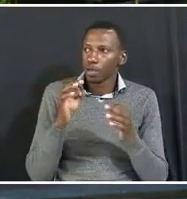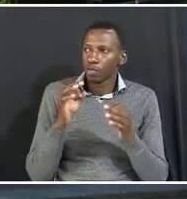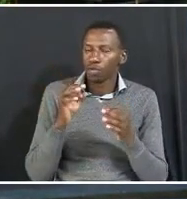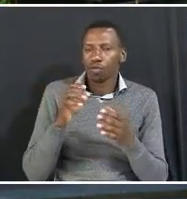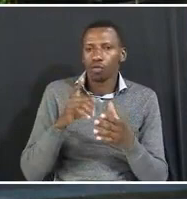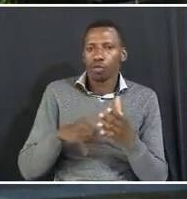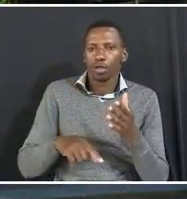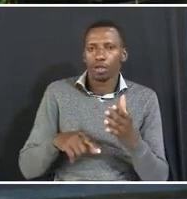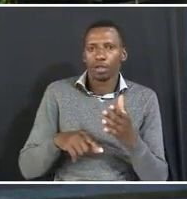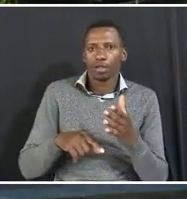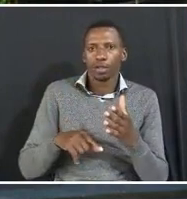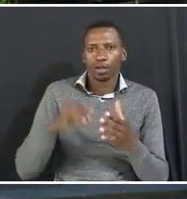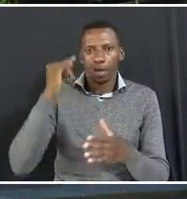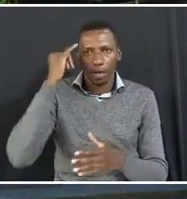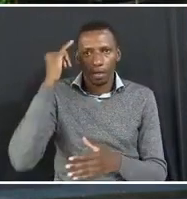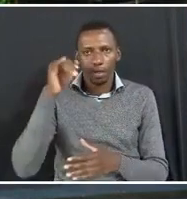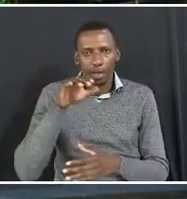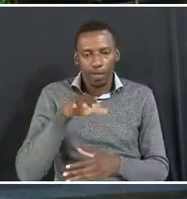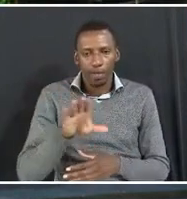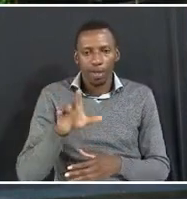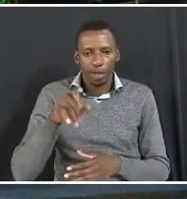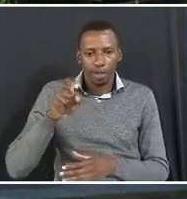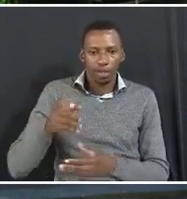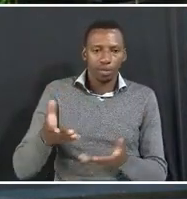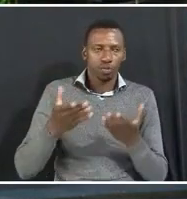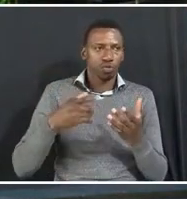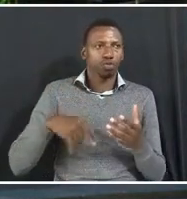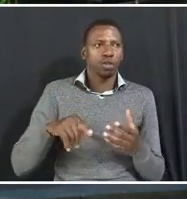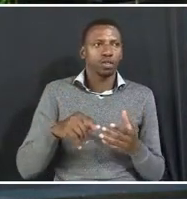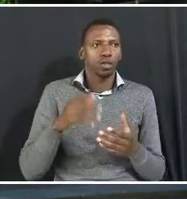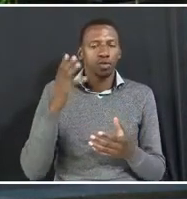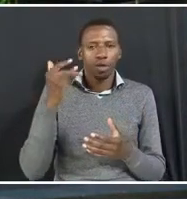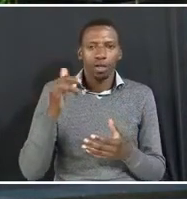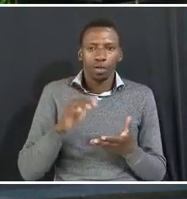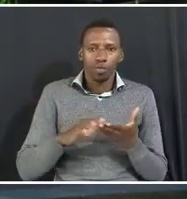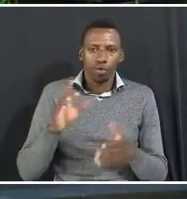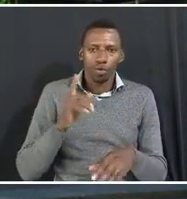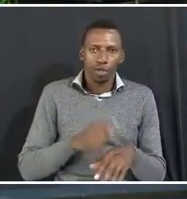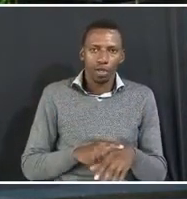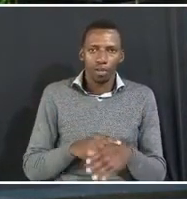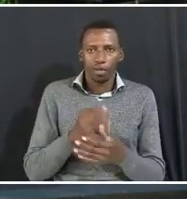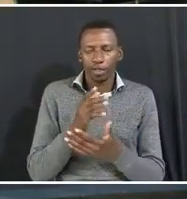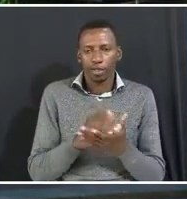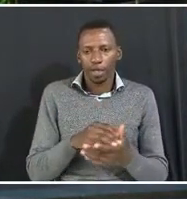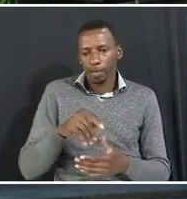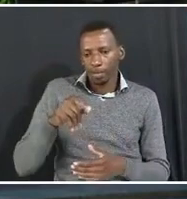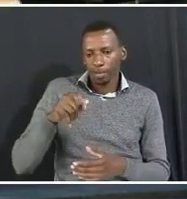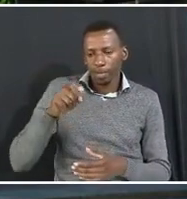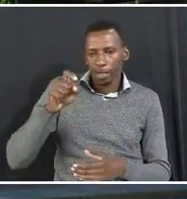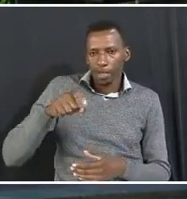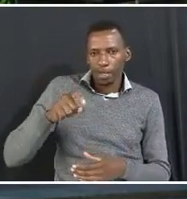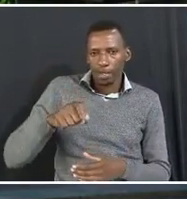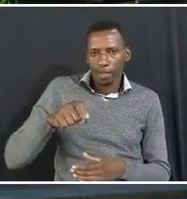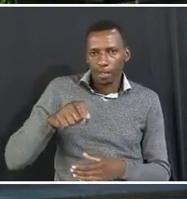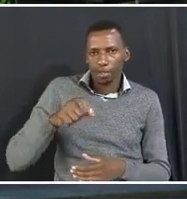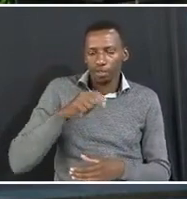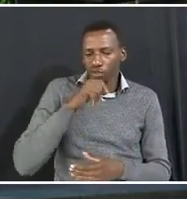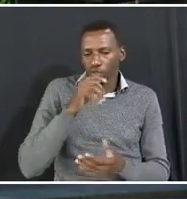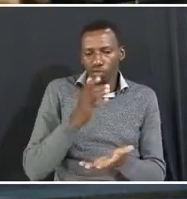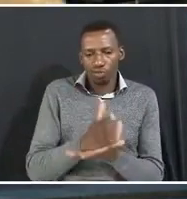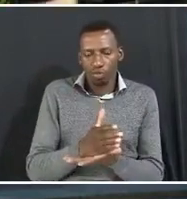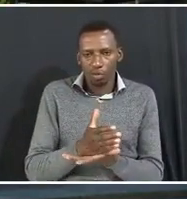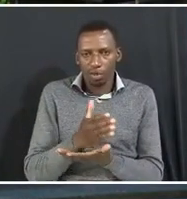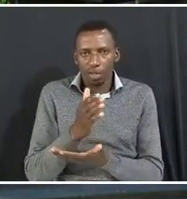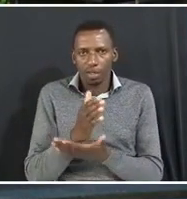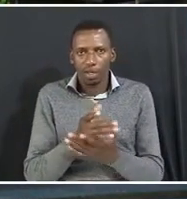their needs actually being brought to us. Because in many cases, some needs may not be genuine. In many cases, those